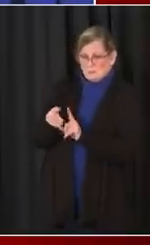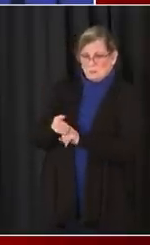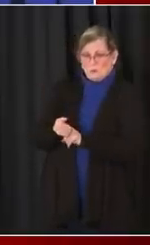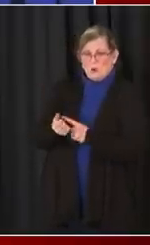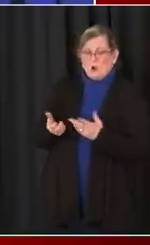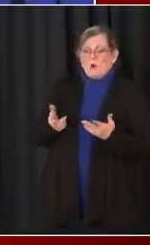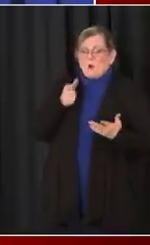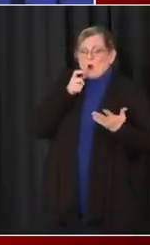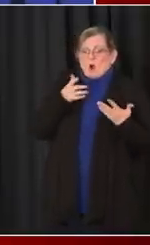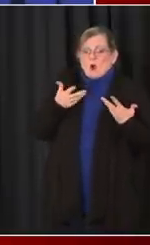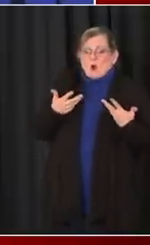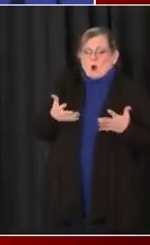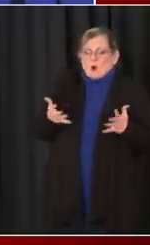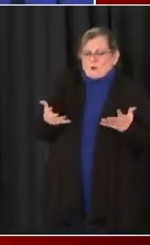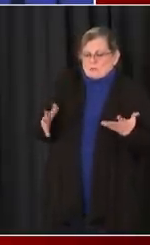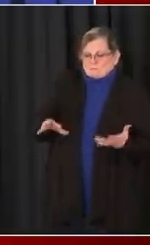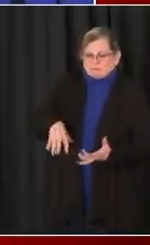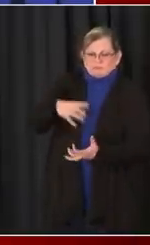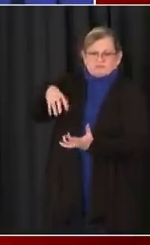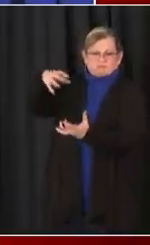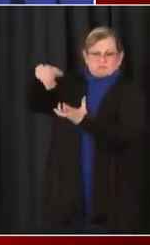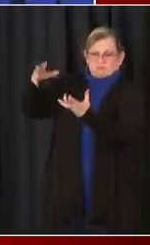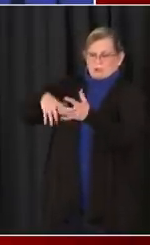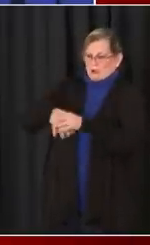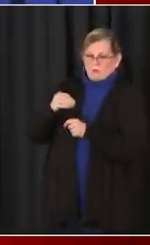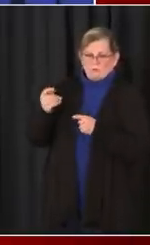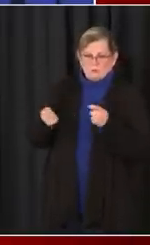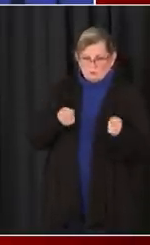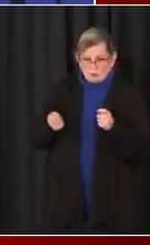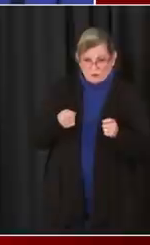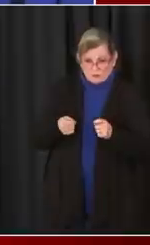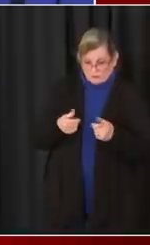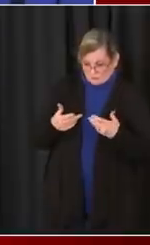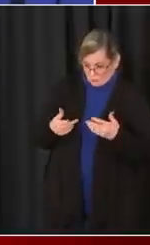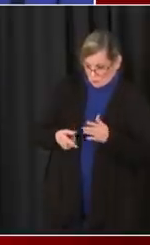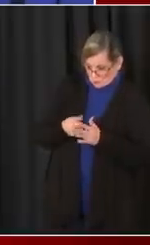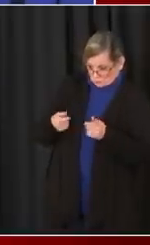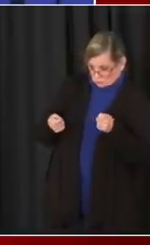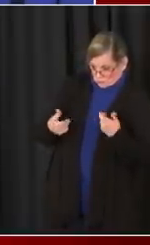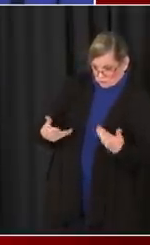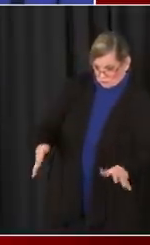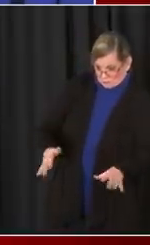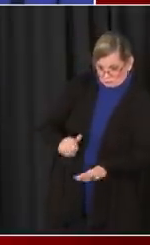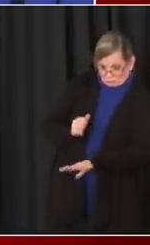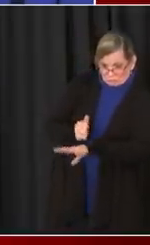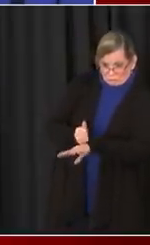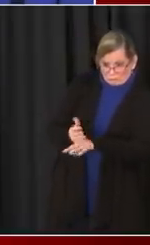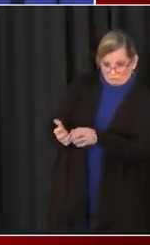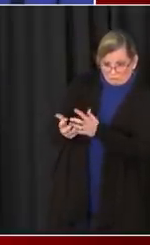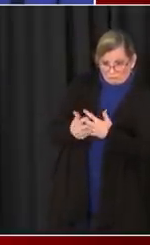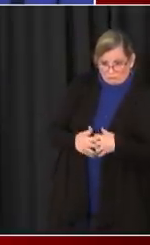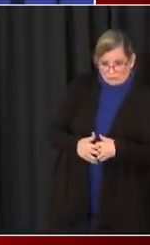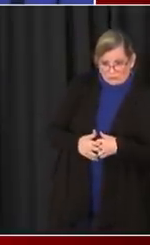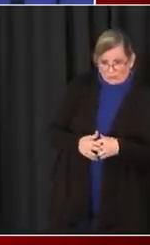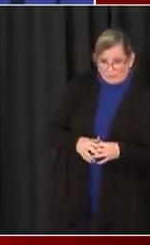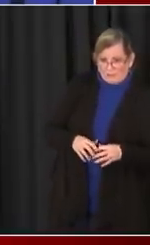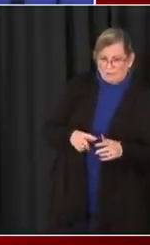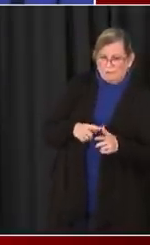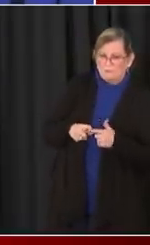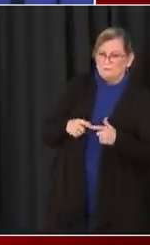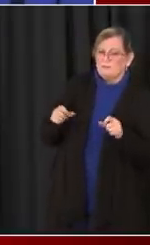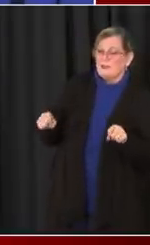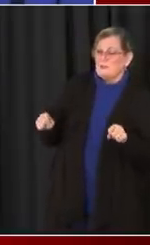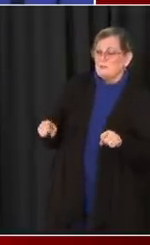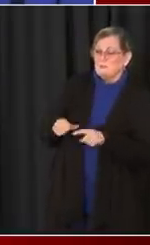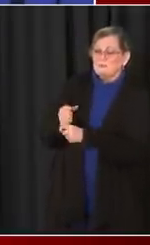was already out of control. So once control was established and that perimeter was established, then and only then are we able